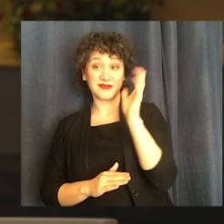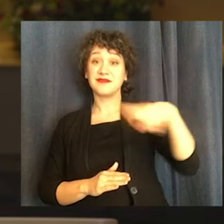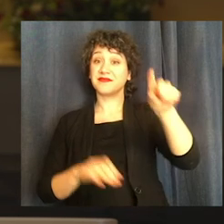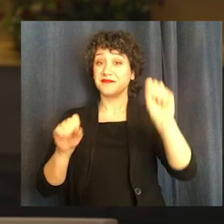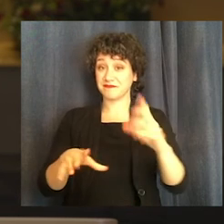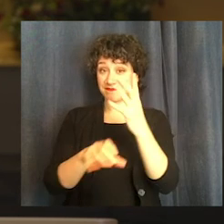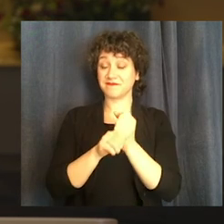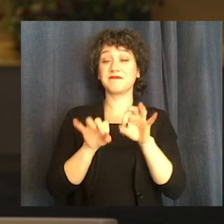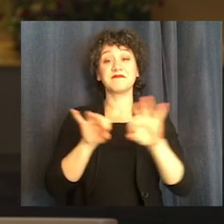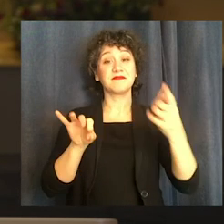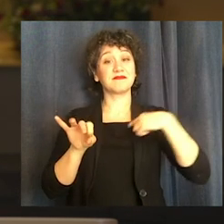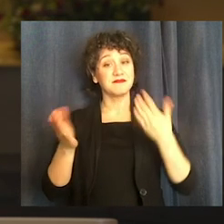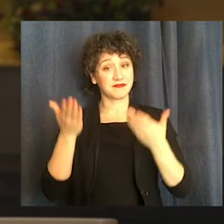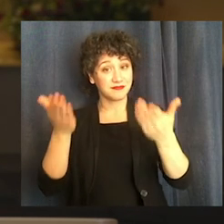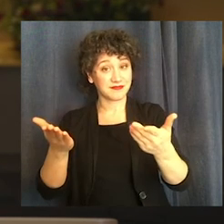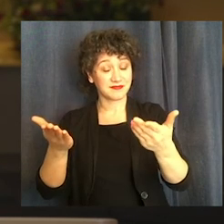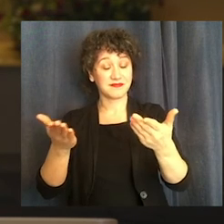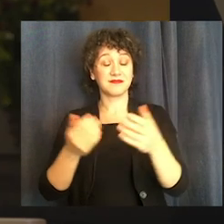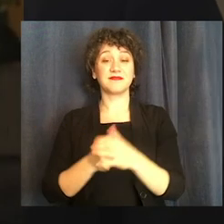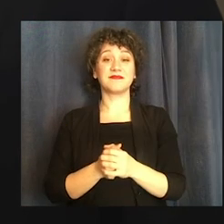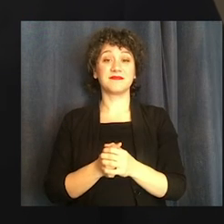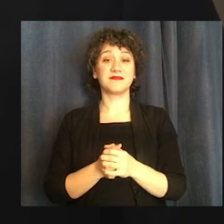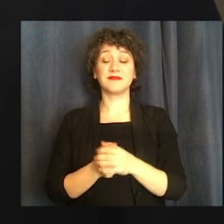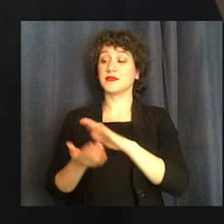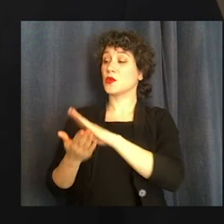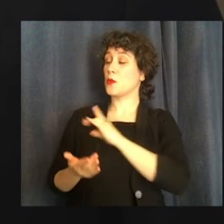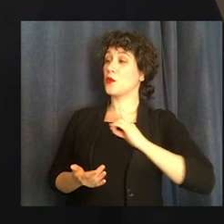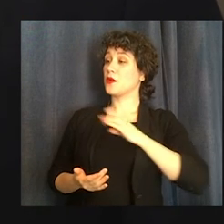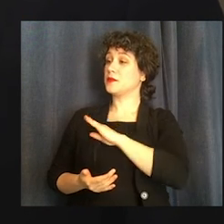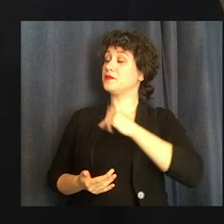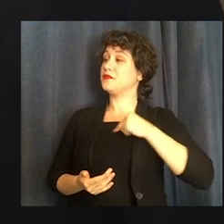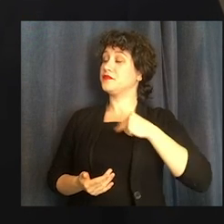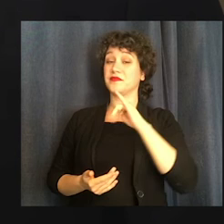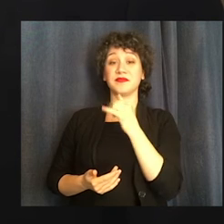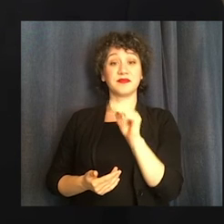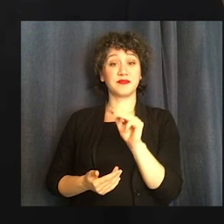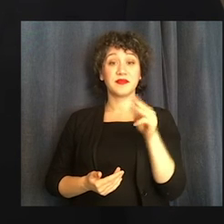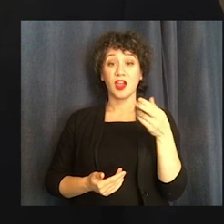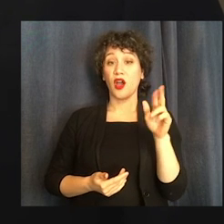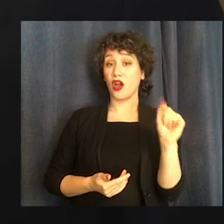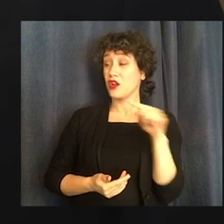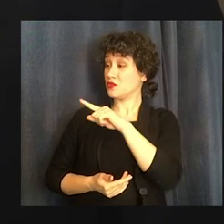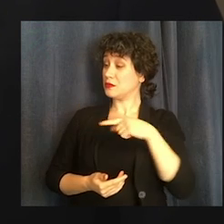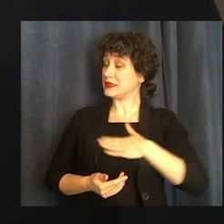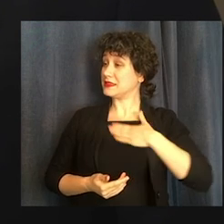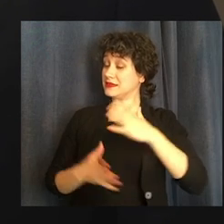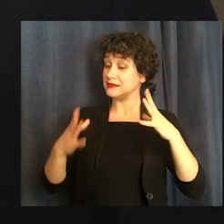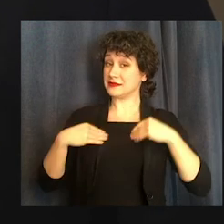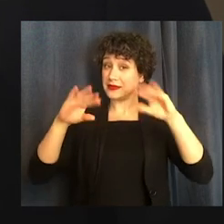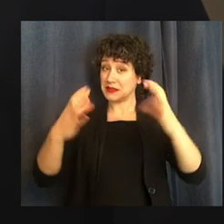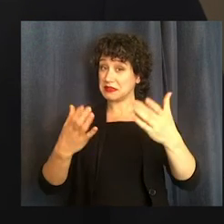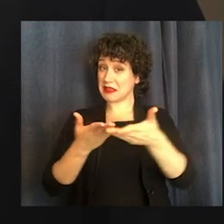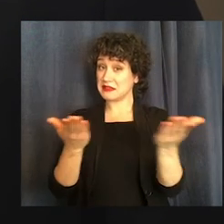thus eligible to receive the documents we will present to them. School Board Member Jim Hart, will you please accept this